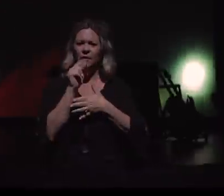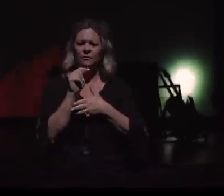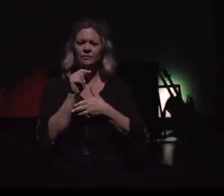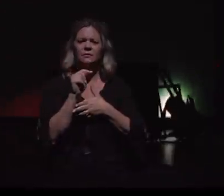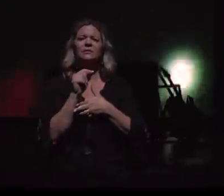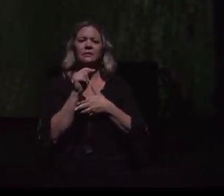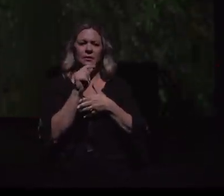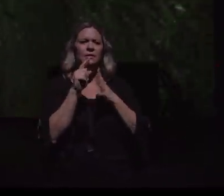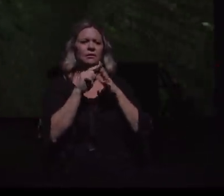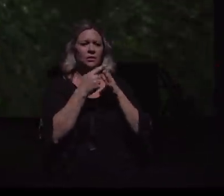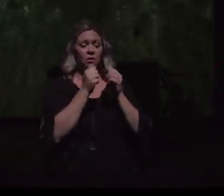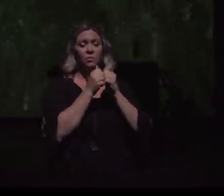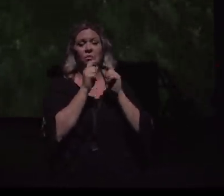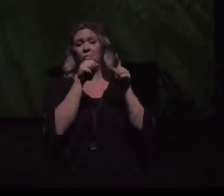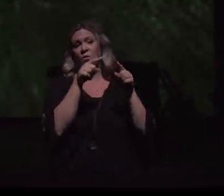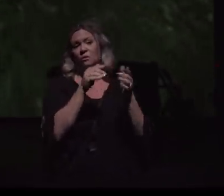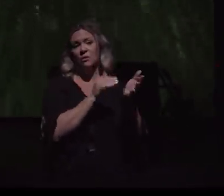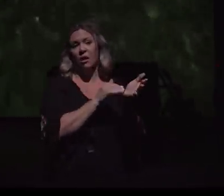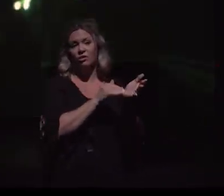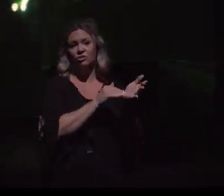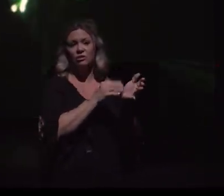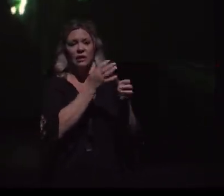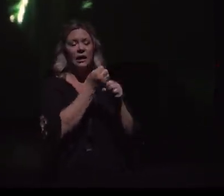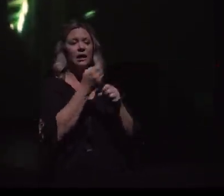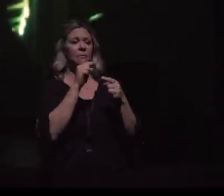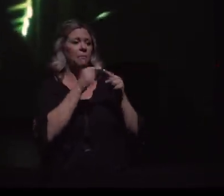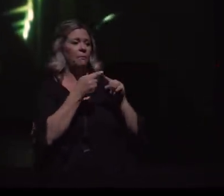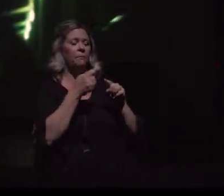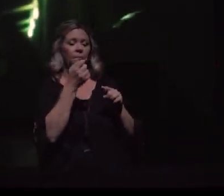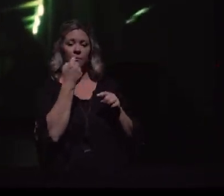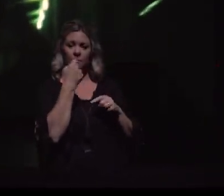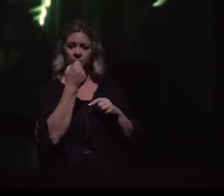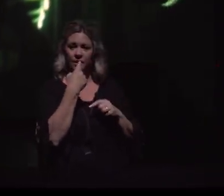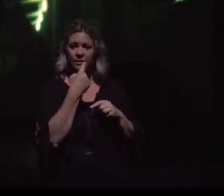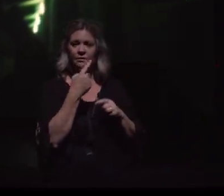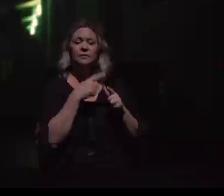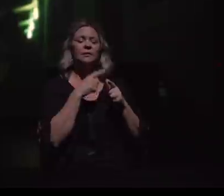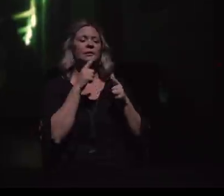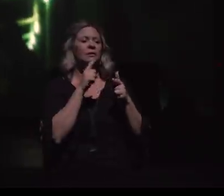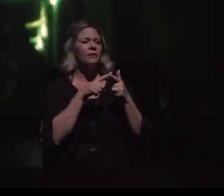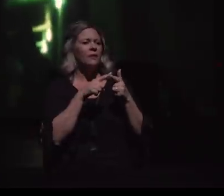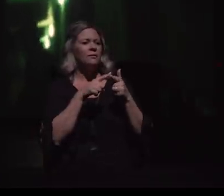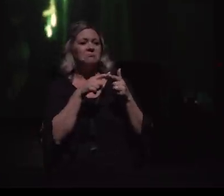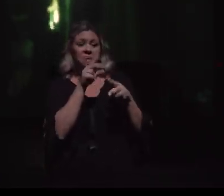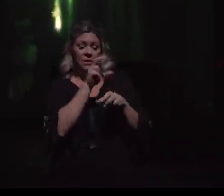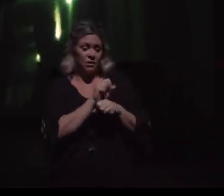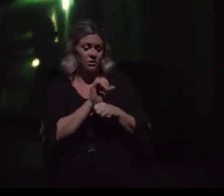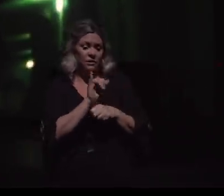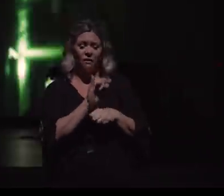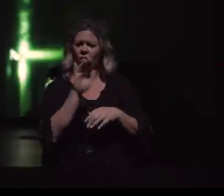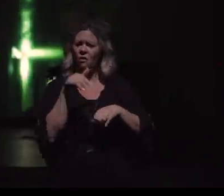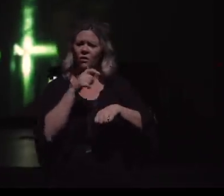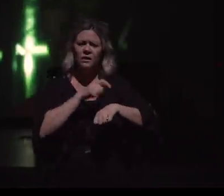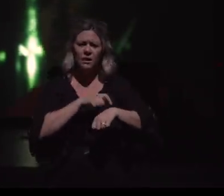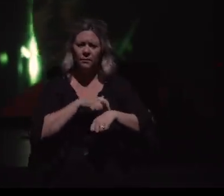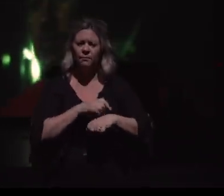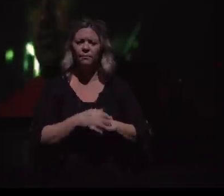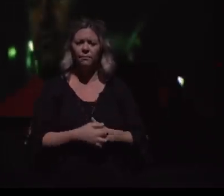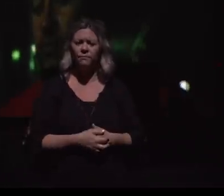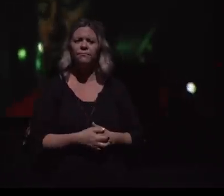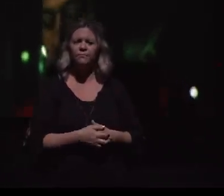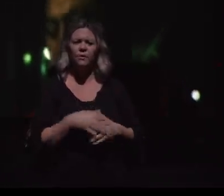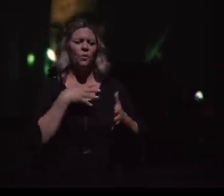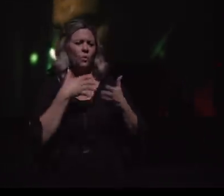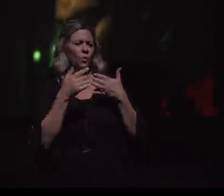I started off by me going to a doctor and getting pain pills. And I just started using all the time.